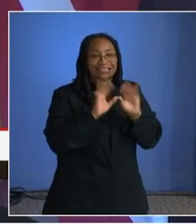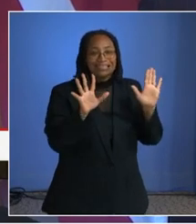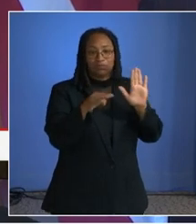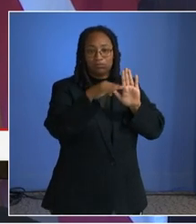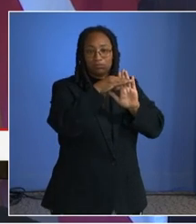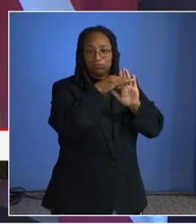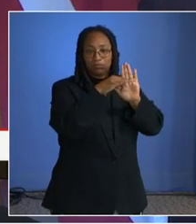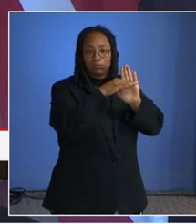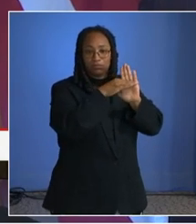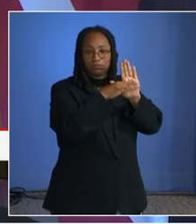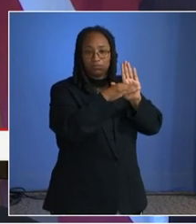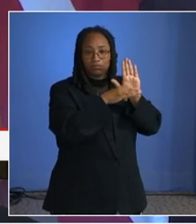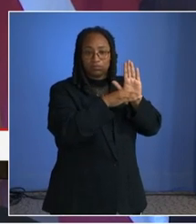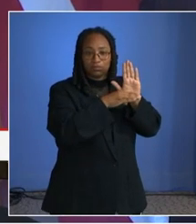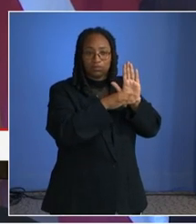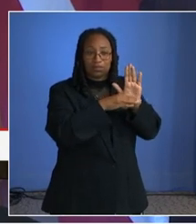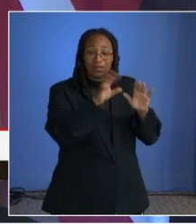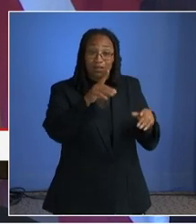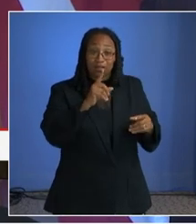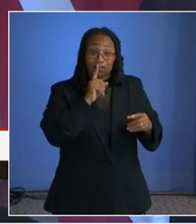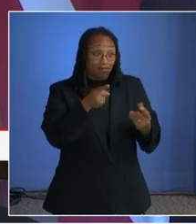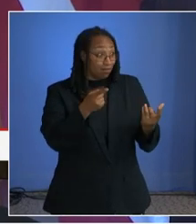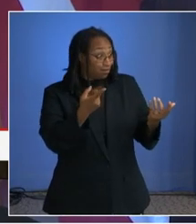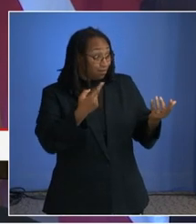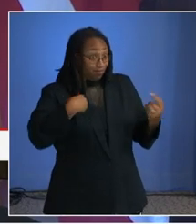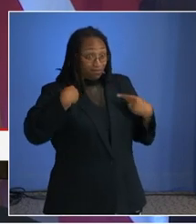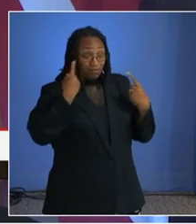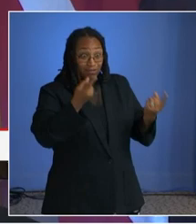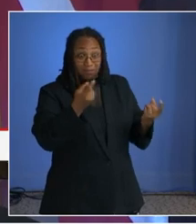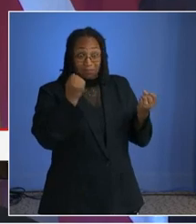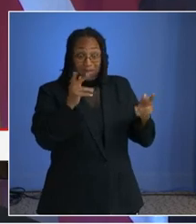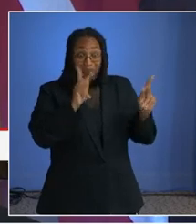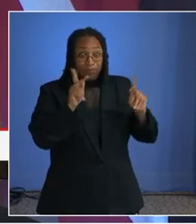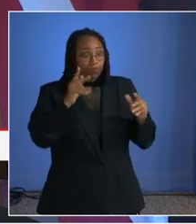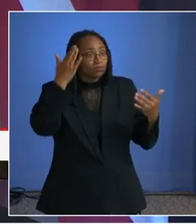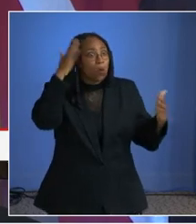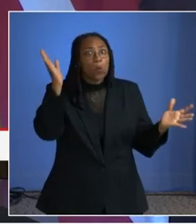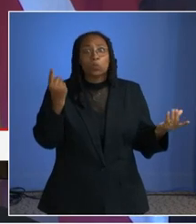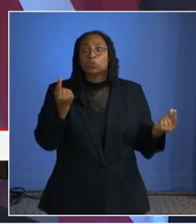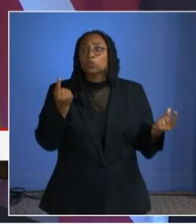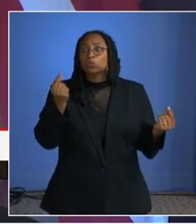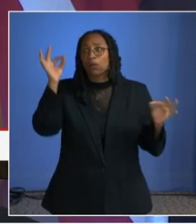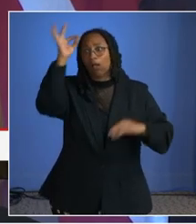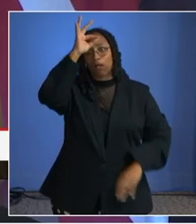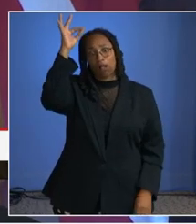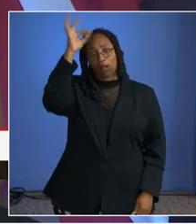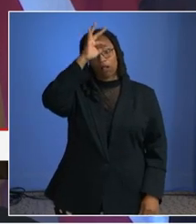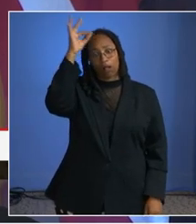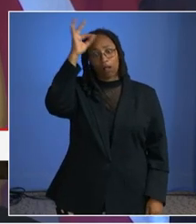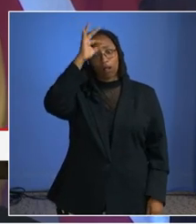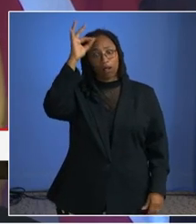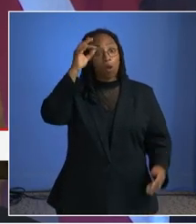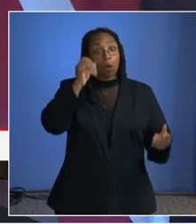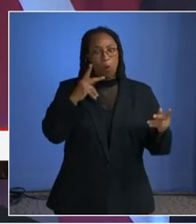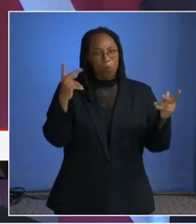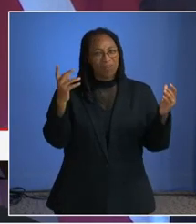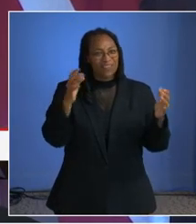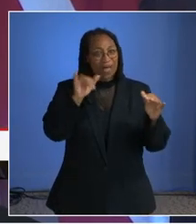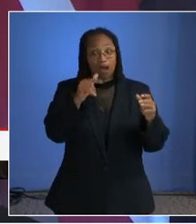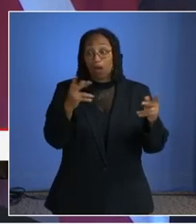The other thing that would trouble me is if they go for help and they don't get it. So we want to send